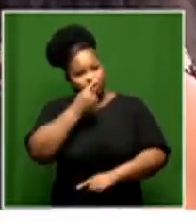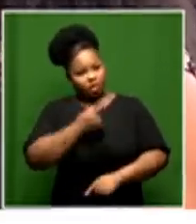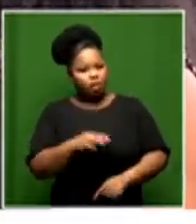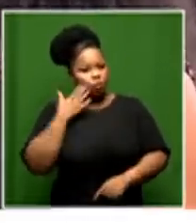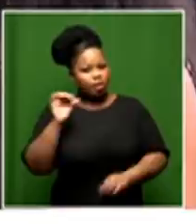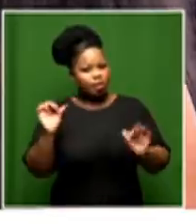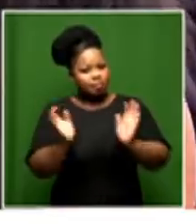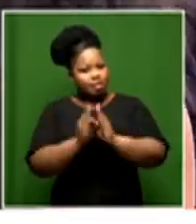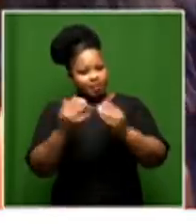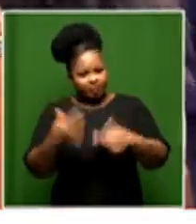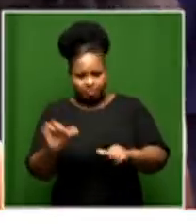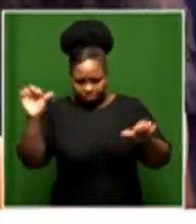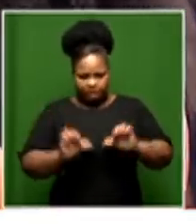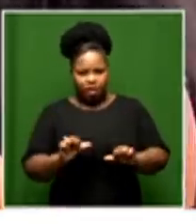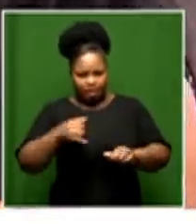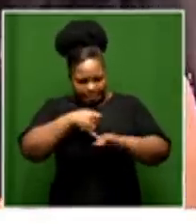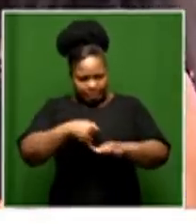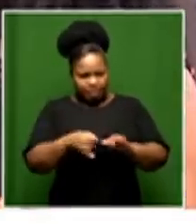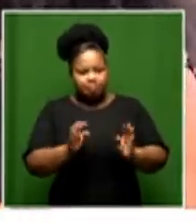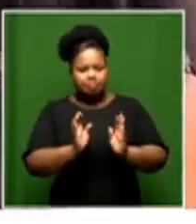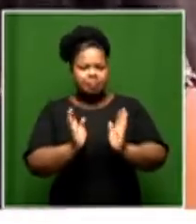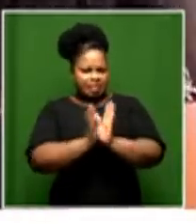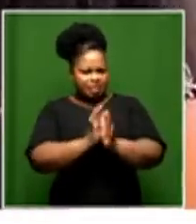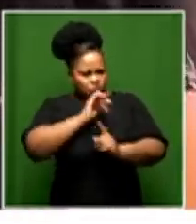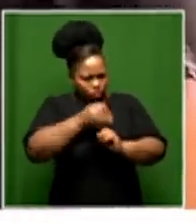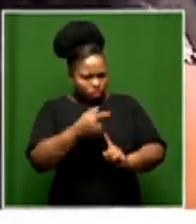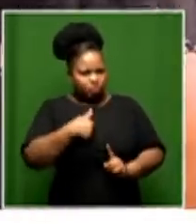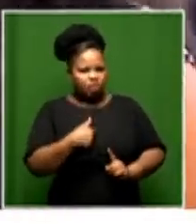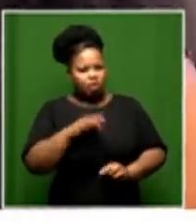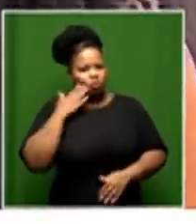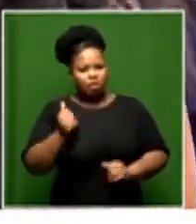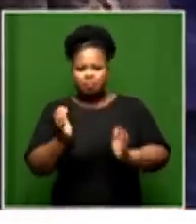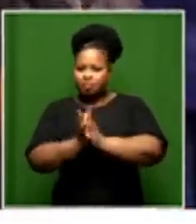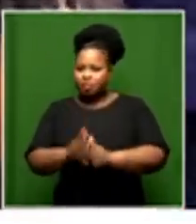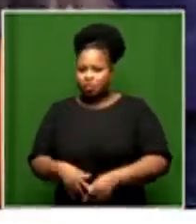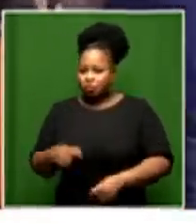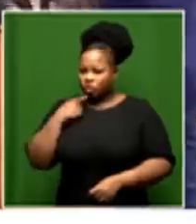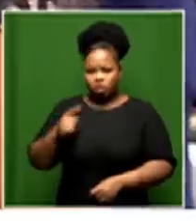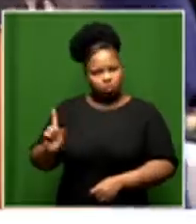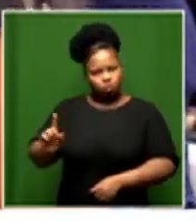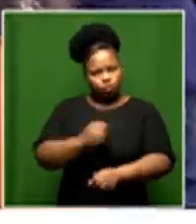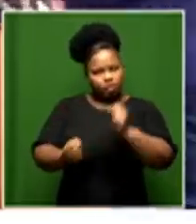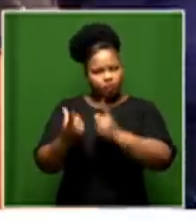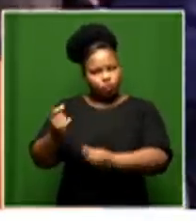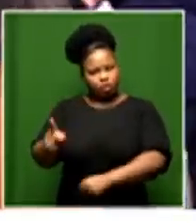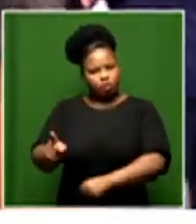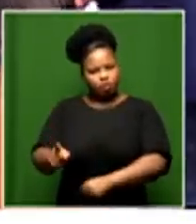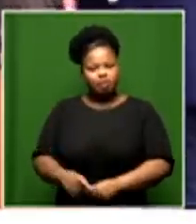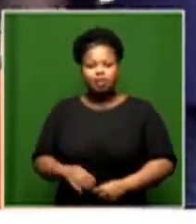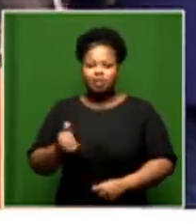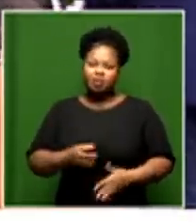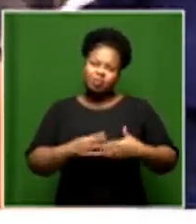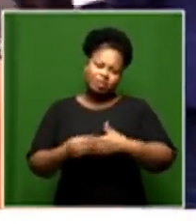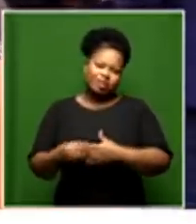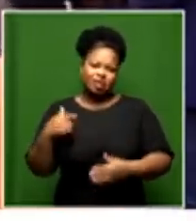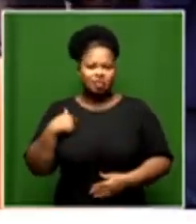After the meeting, he would say to me, in the meeting he will protect me. After the meeting, hey, ungayenzi lento, and he would